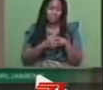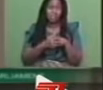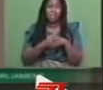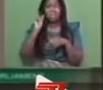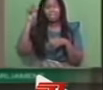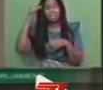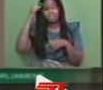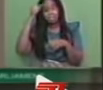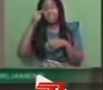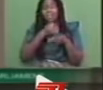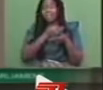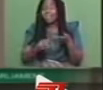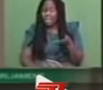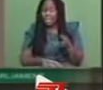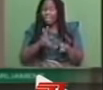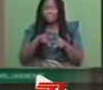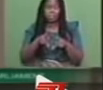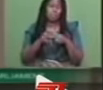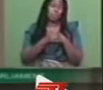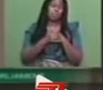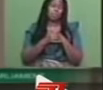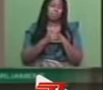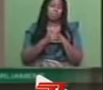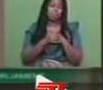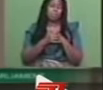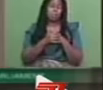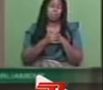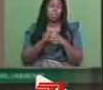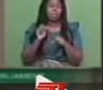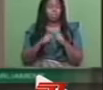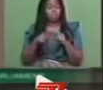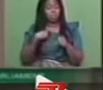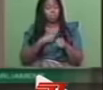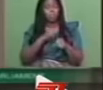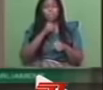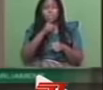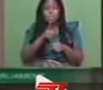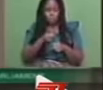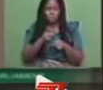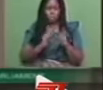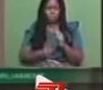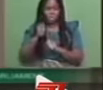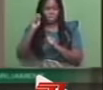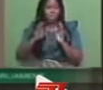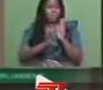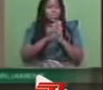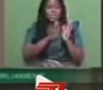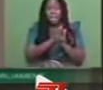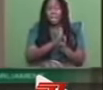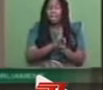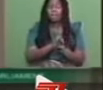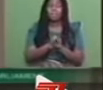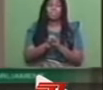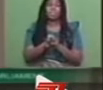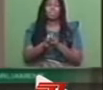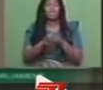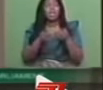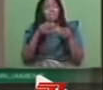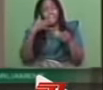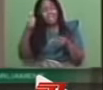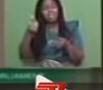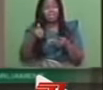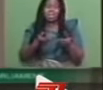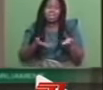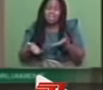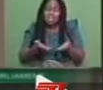will utilize these hallowed halls to ensure that our country develops into a nation which serves, protects, and